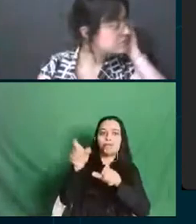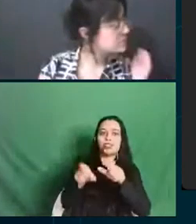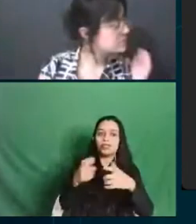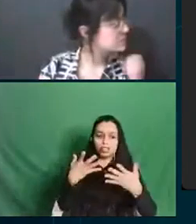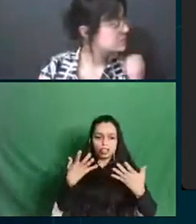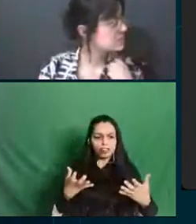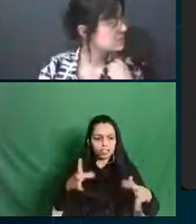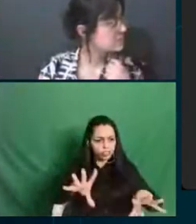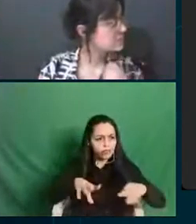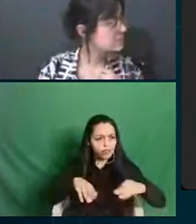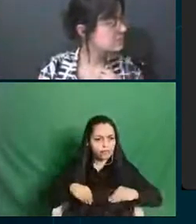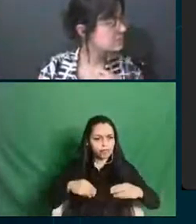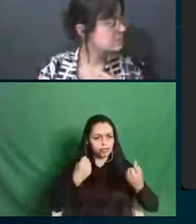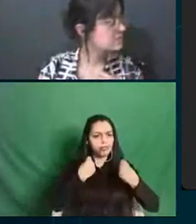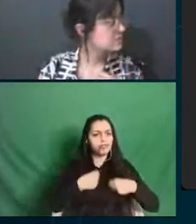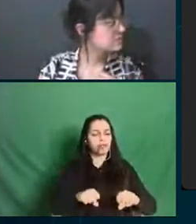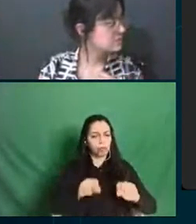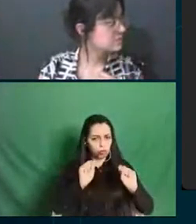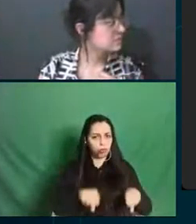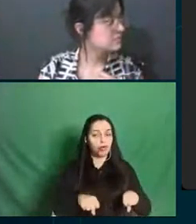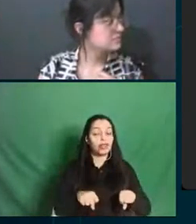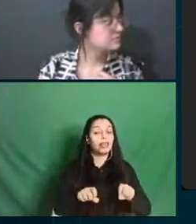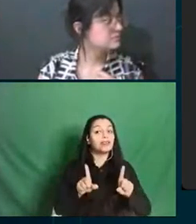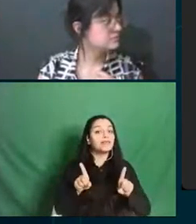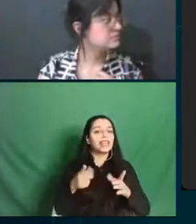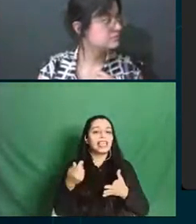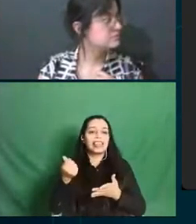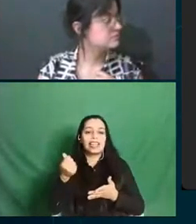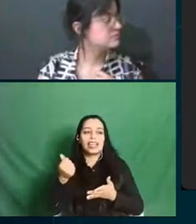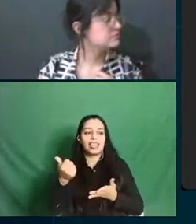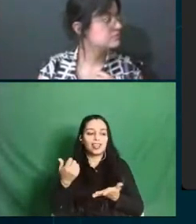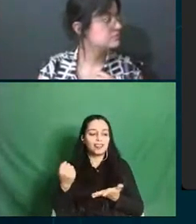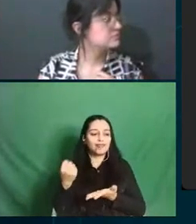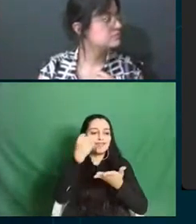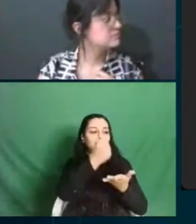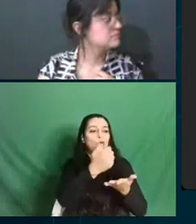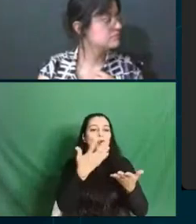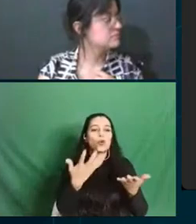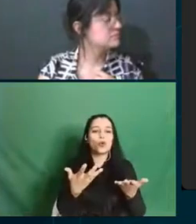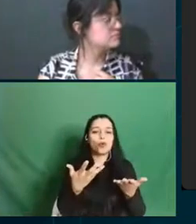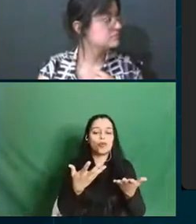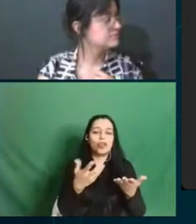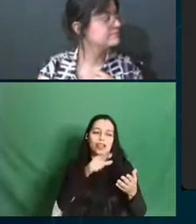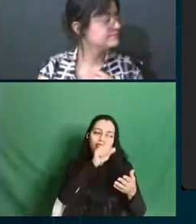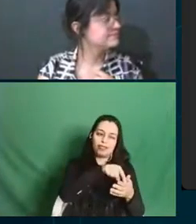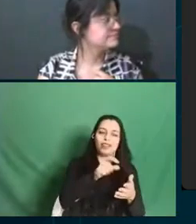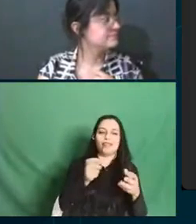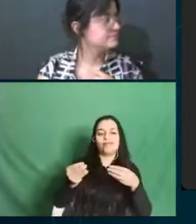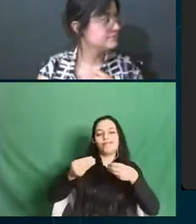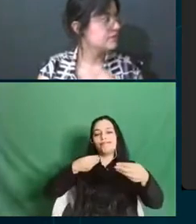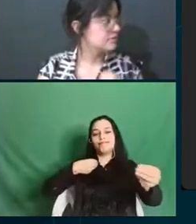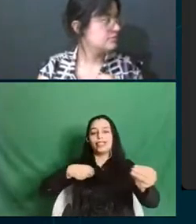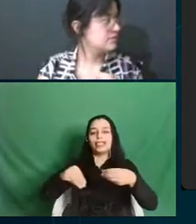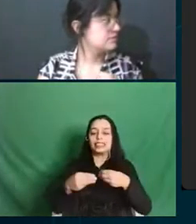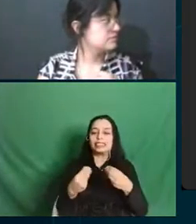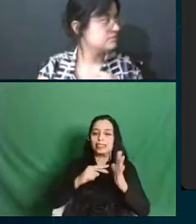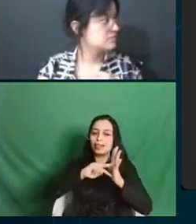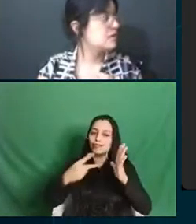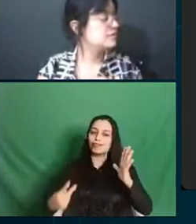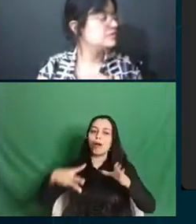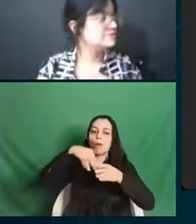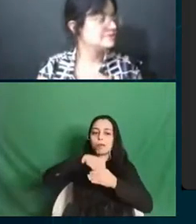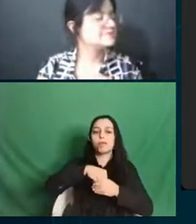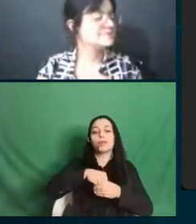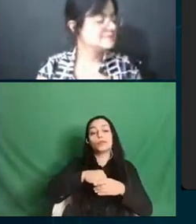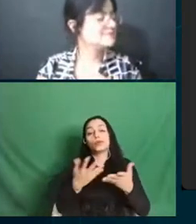things. And that turns out to be a pretty good approach. In fact, let's give you $1 billion and watch